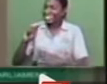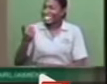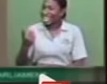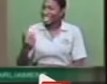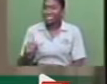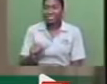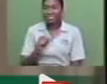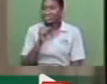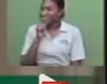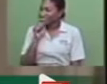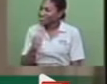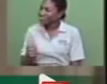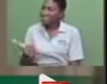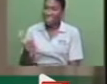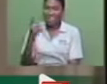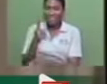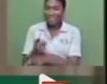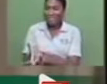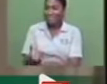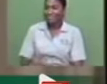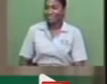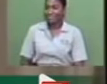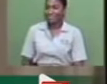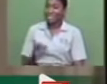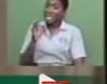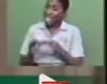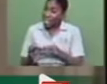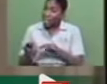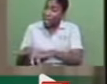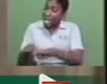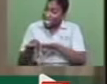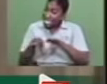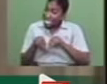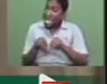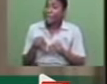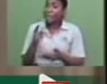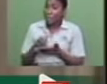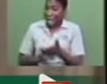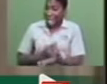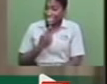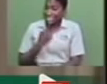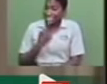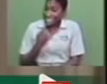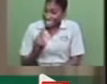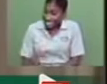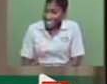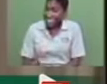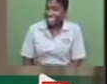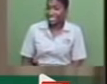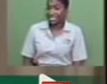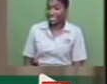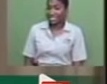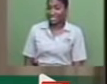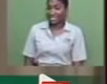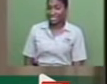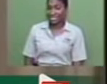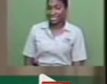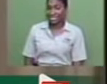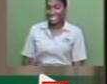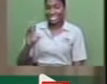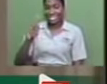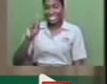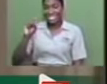my argument or my understanding that it is really a revenue-raising measure and anything else